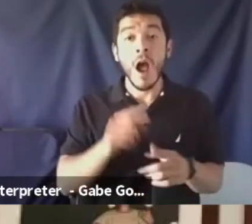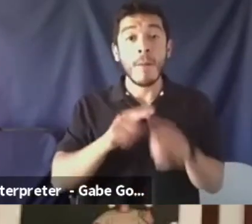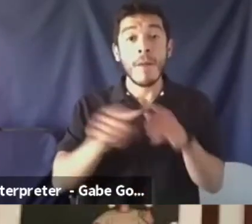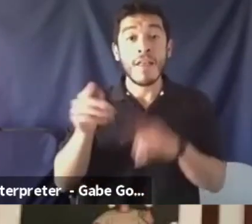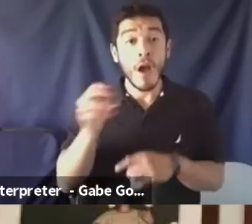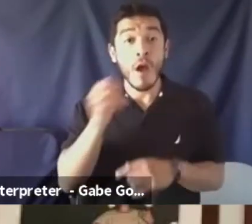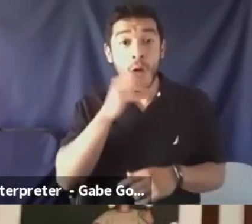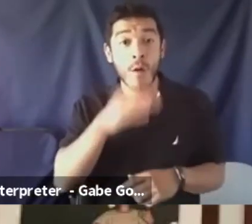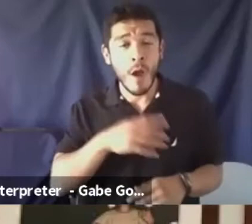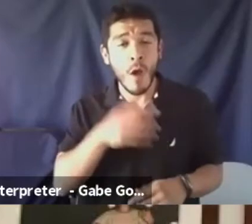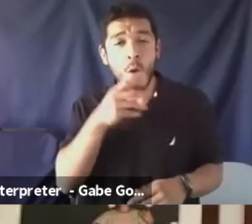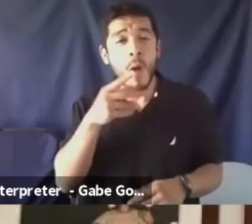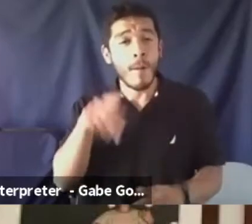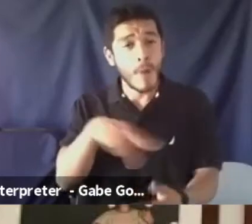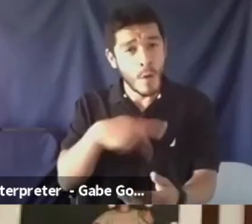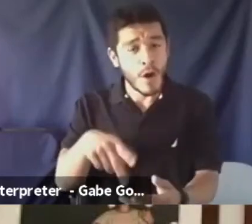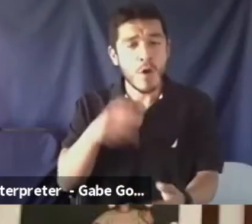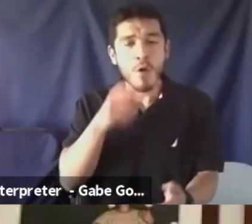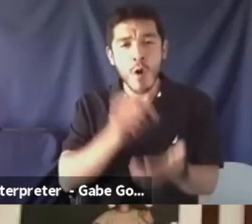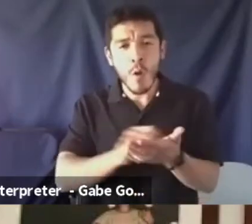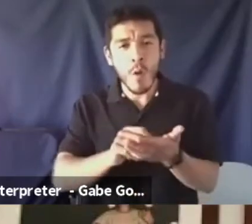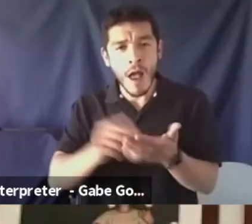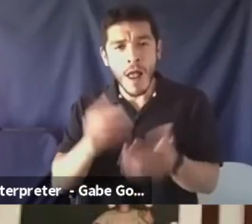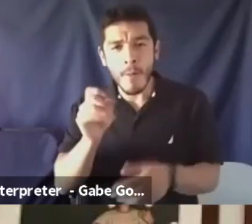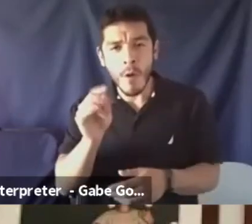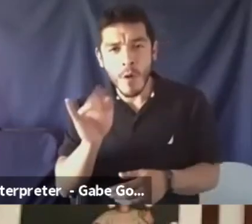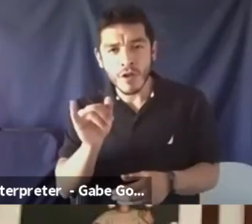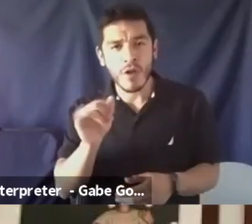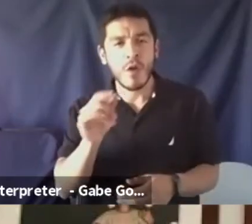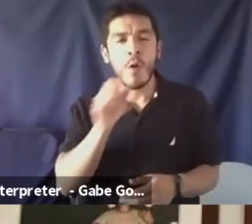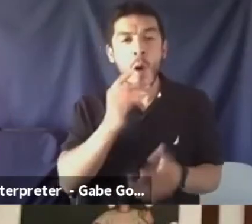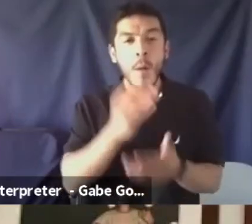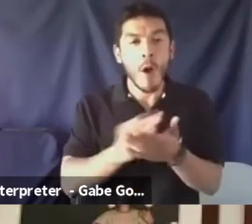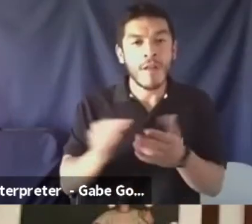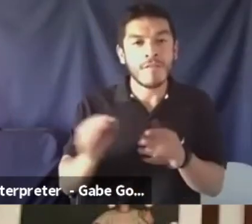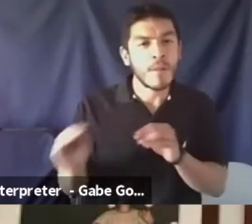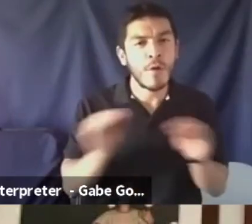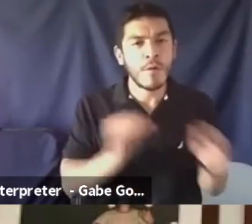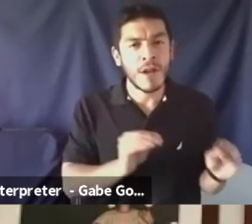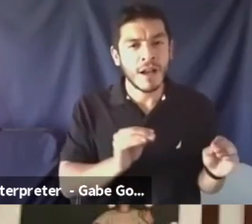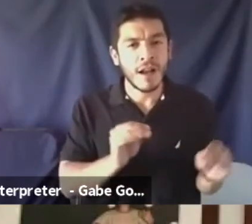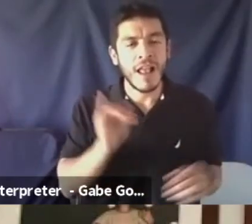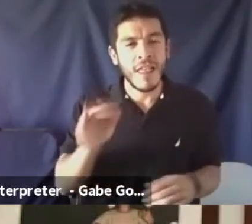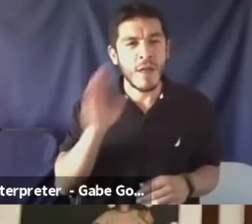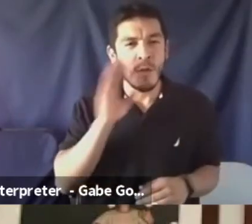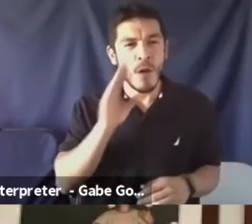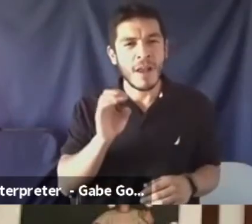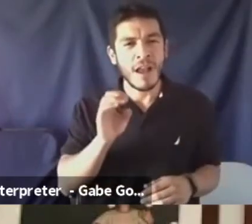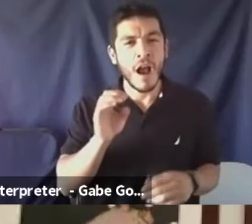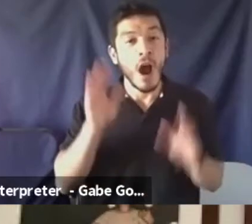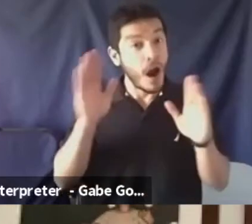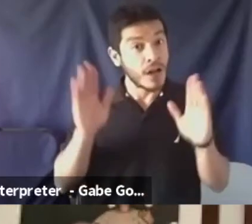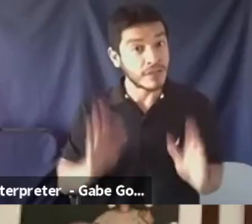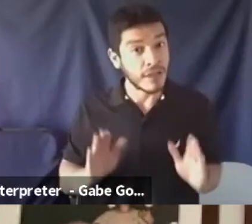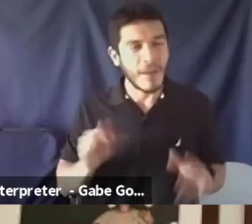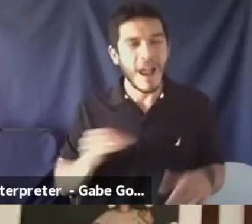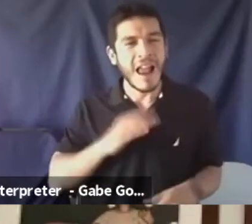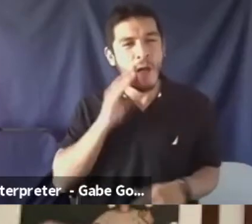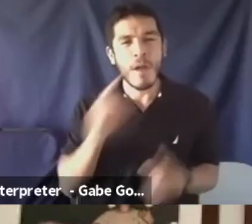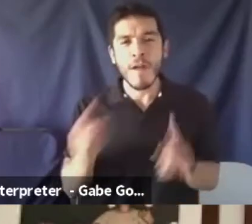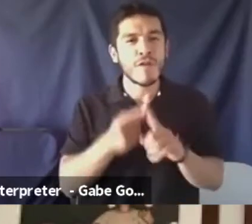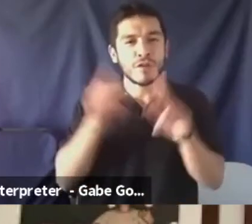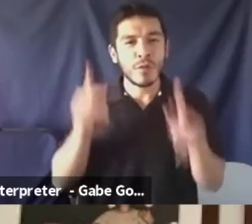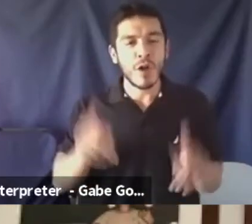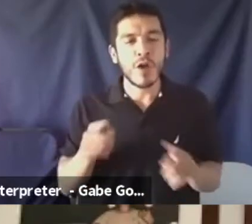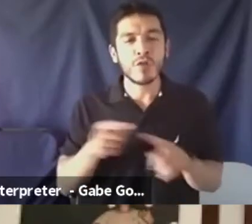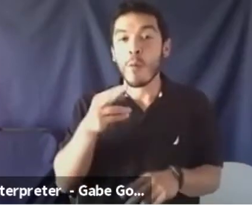were poets that were writing poetry while they're part of the movement, I think that would be awesome. And I would be the first person to